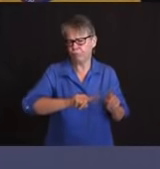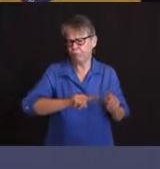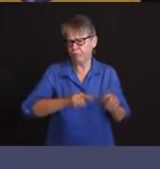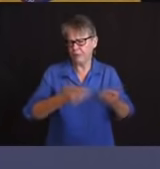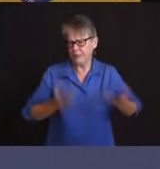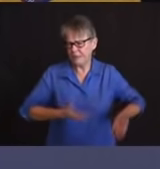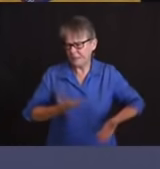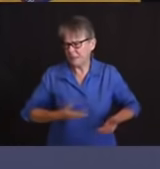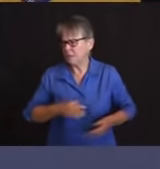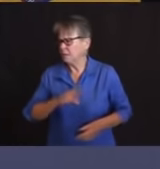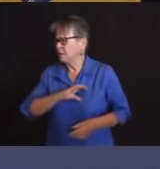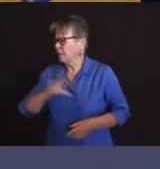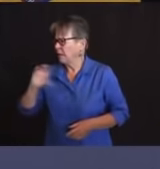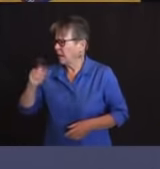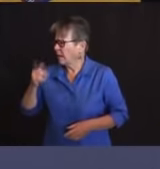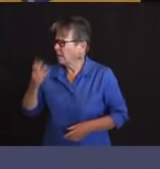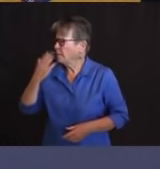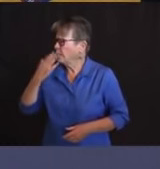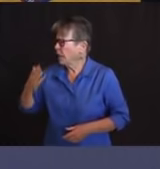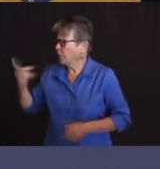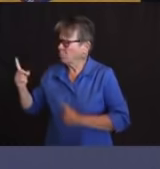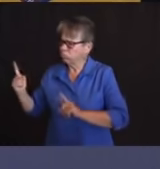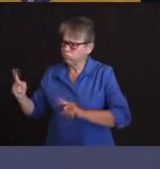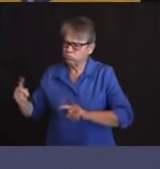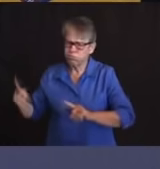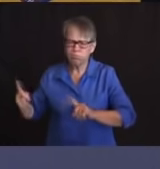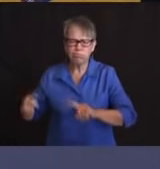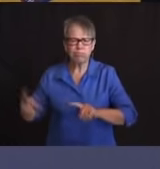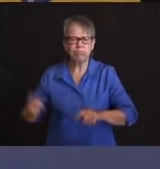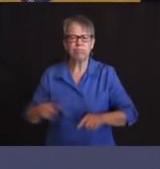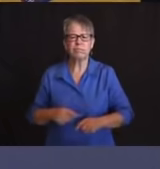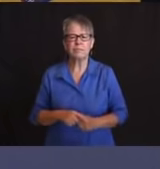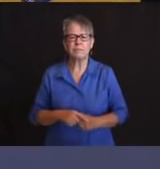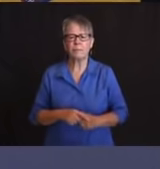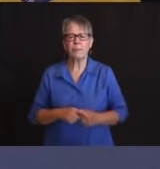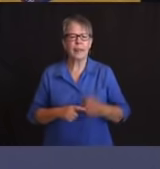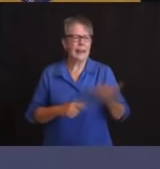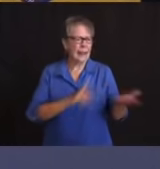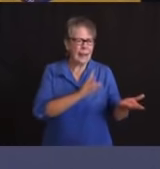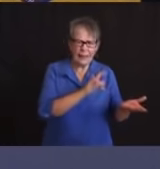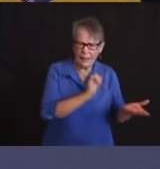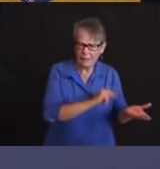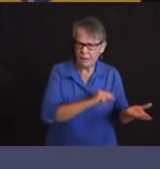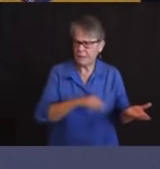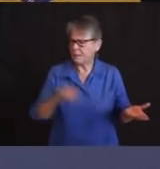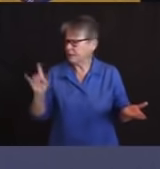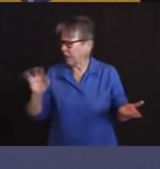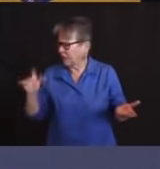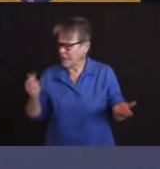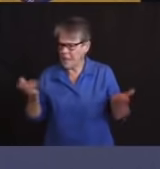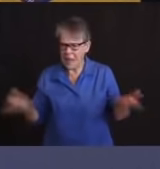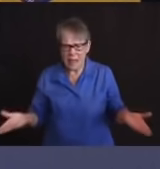chopping through all of these plans. Zakia, likewise, not just in your wearing your Ed hat, but your broader